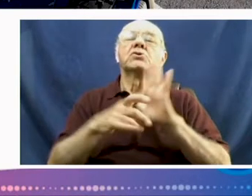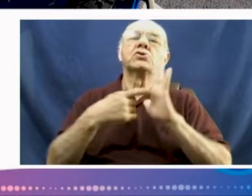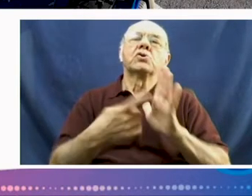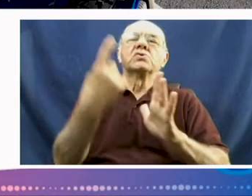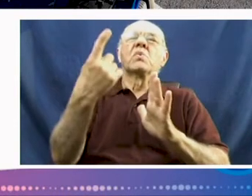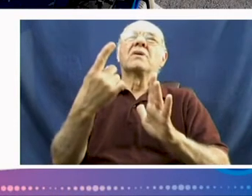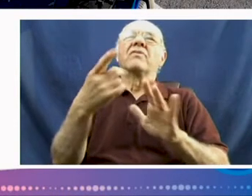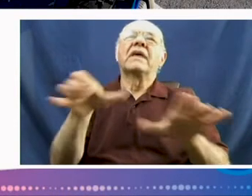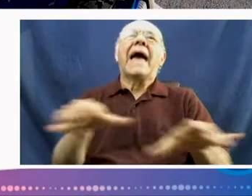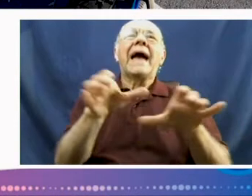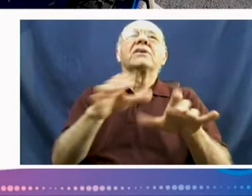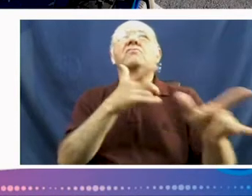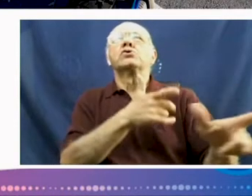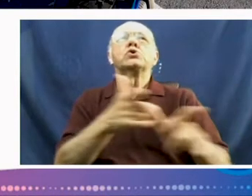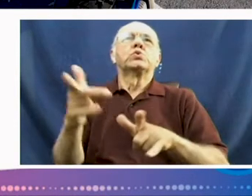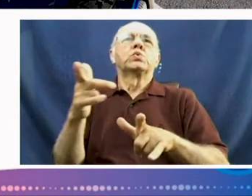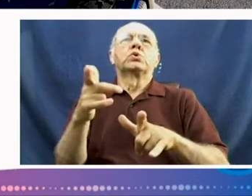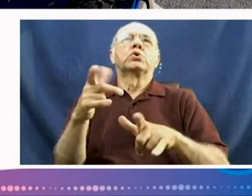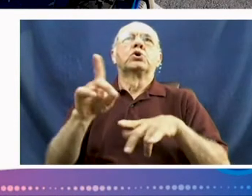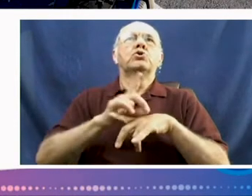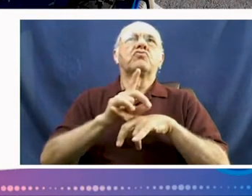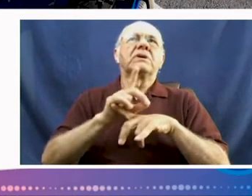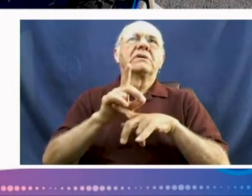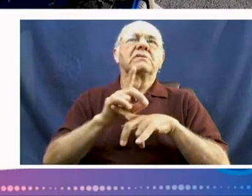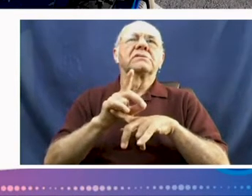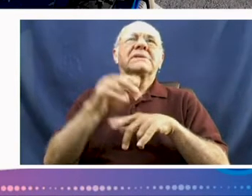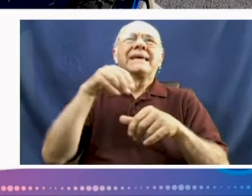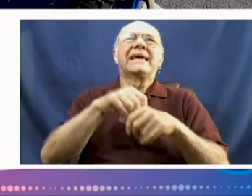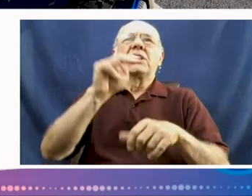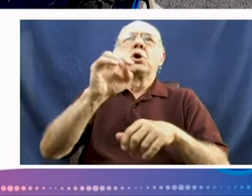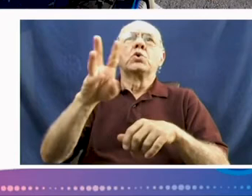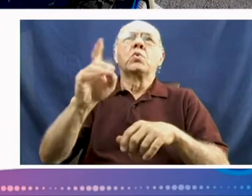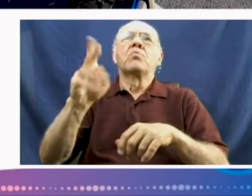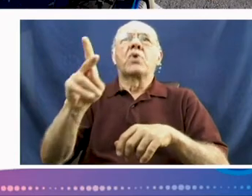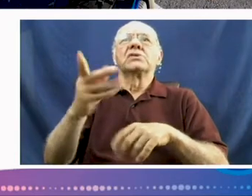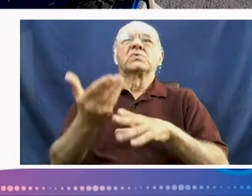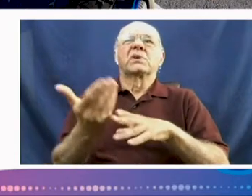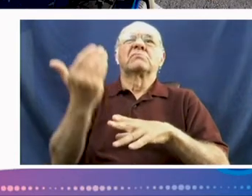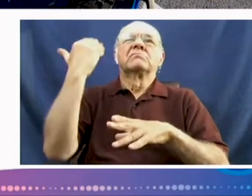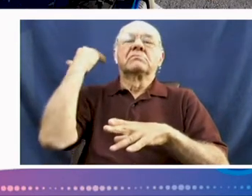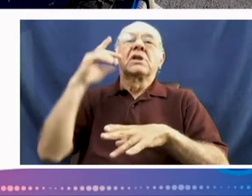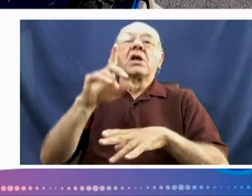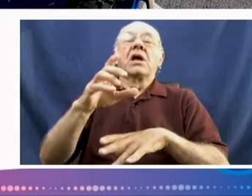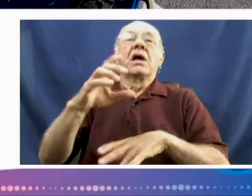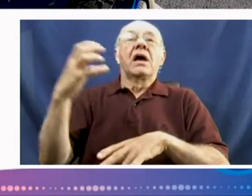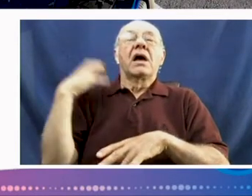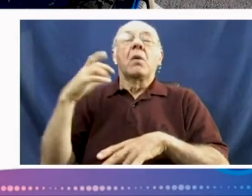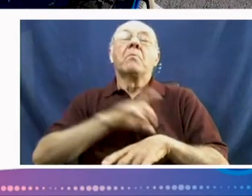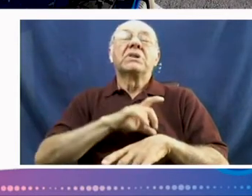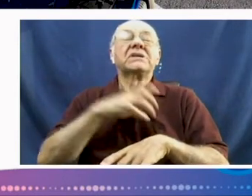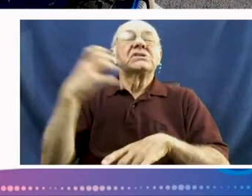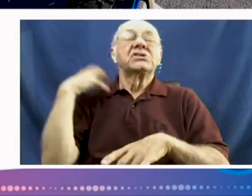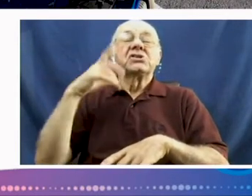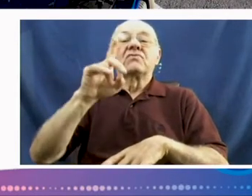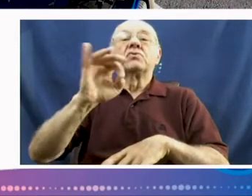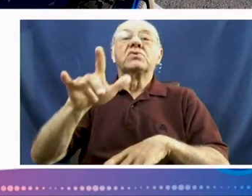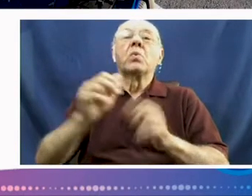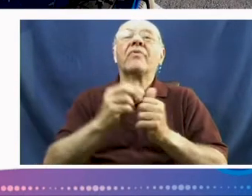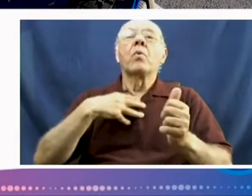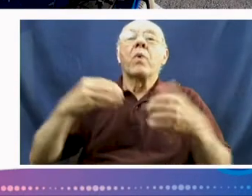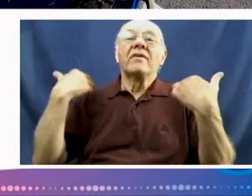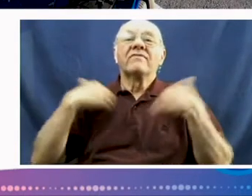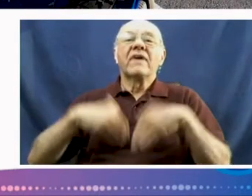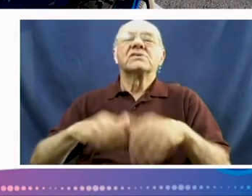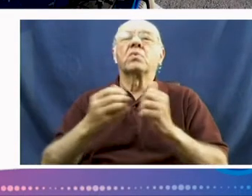in November in New Brunswick a few years back. Chief Trussillo with the white vest with Ed Hoff from